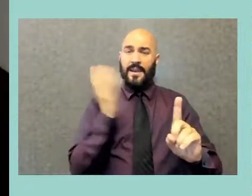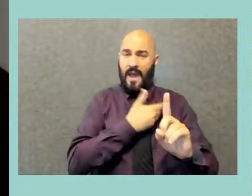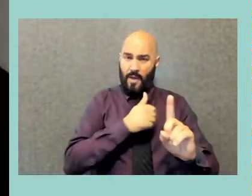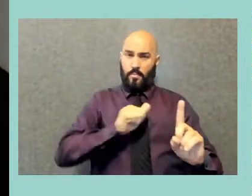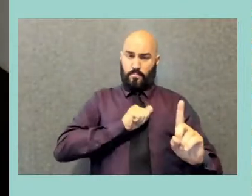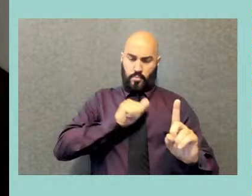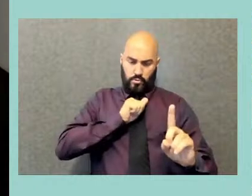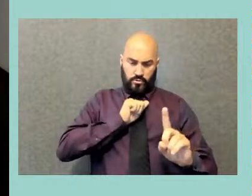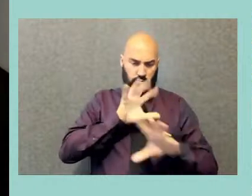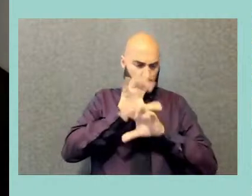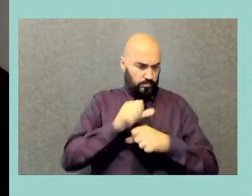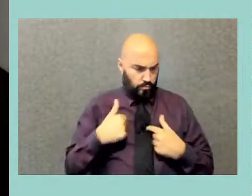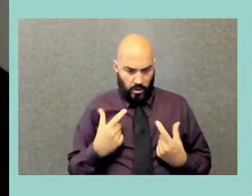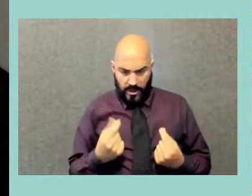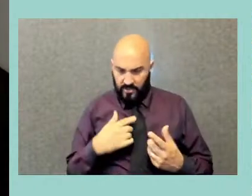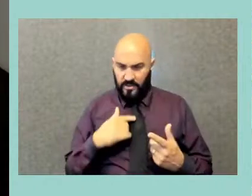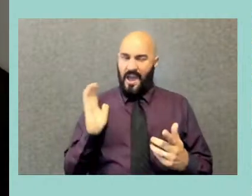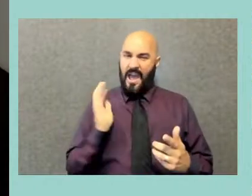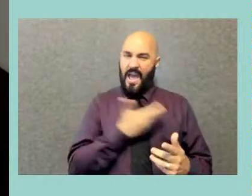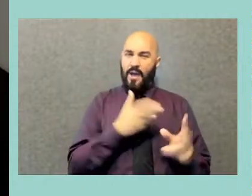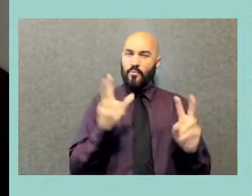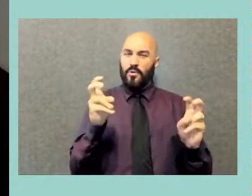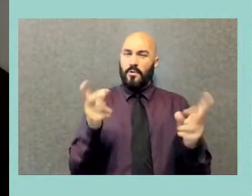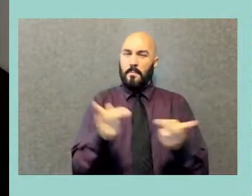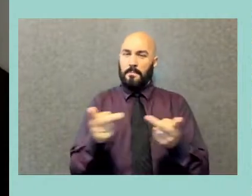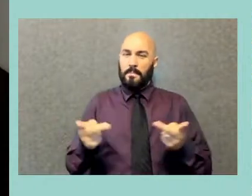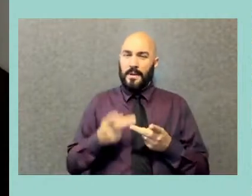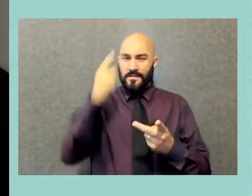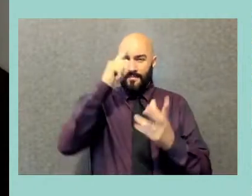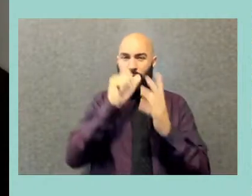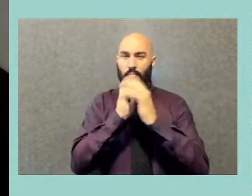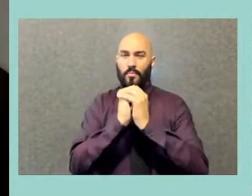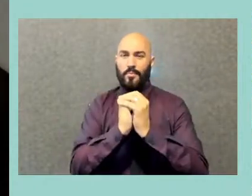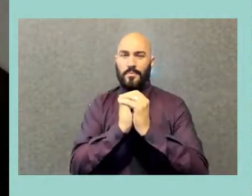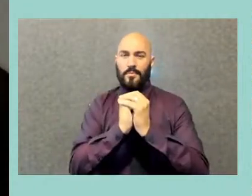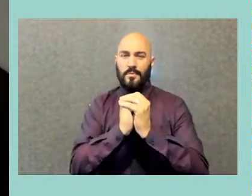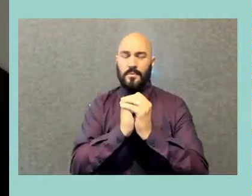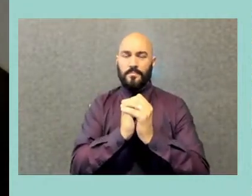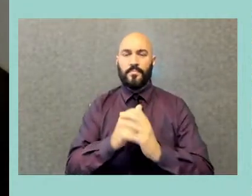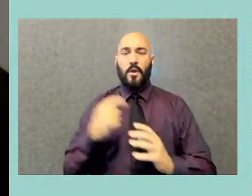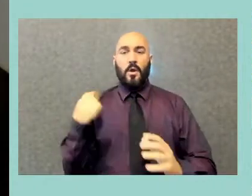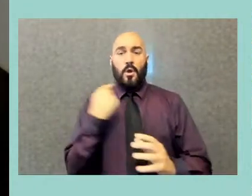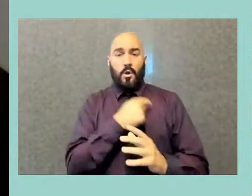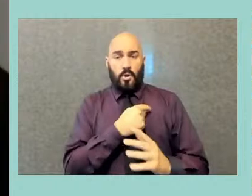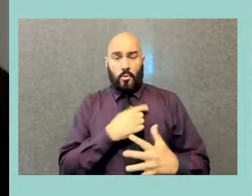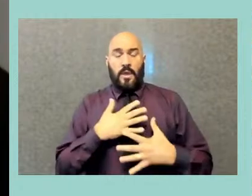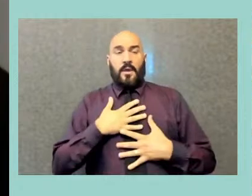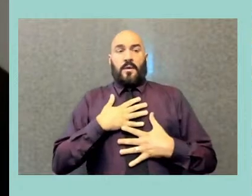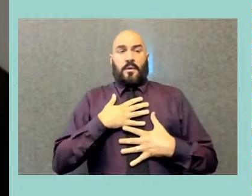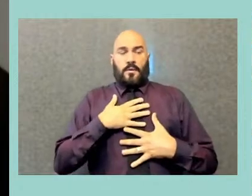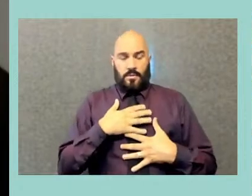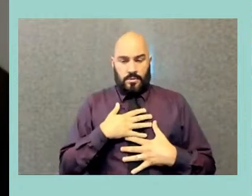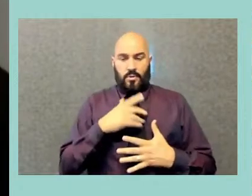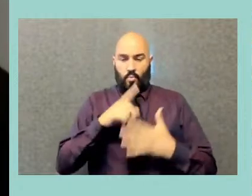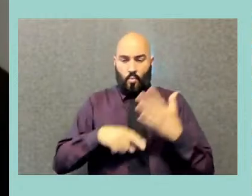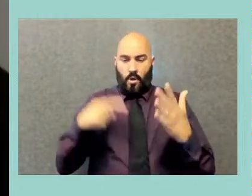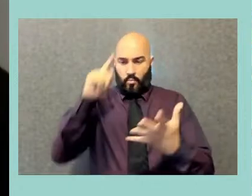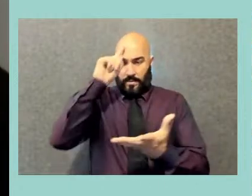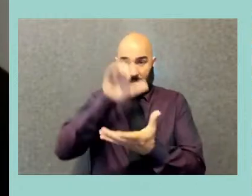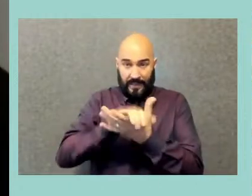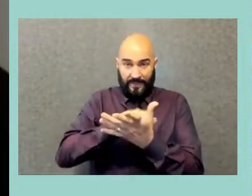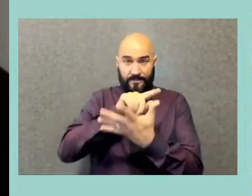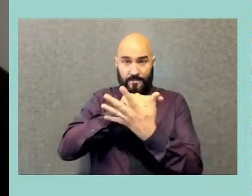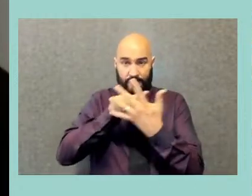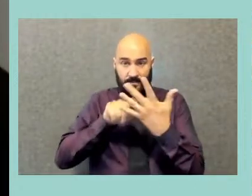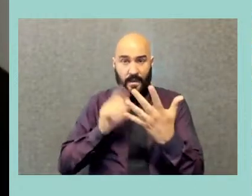practices are places of worship. As we live and breathe our values, we create places of